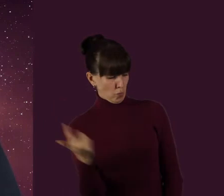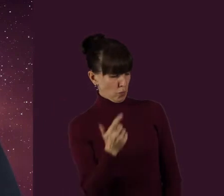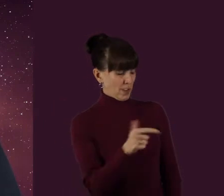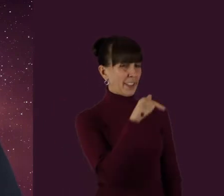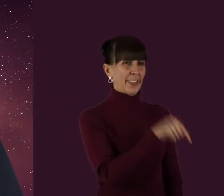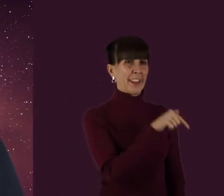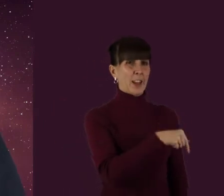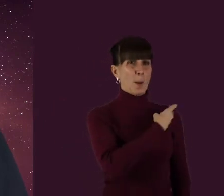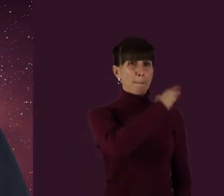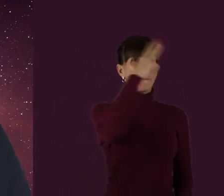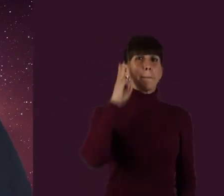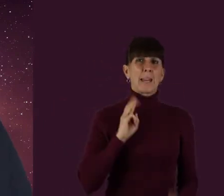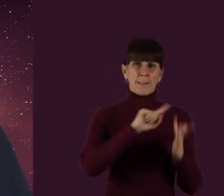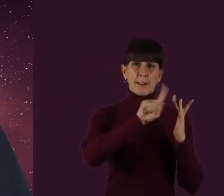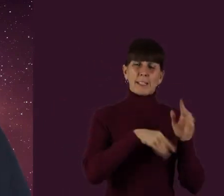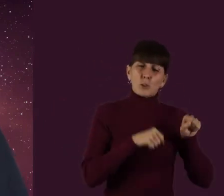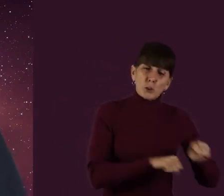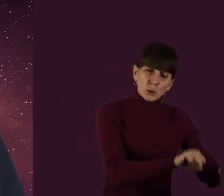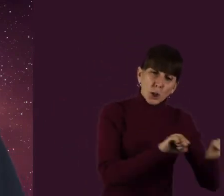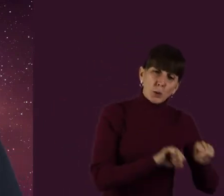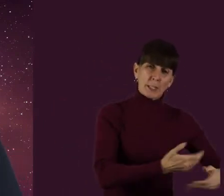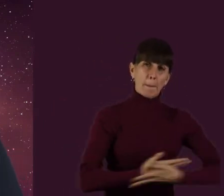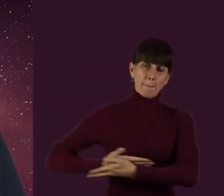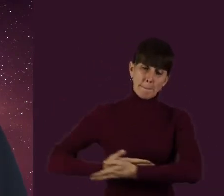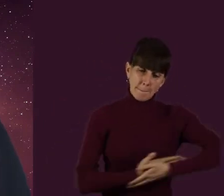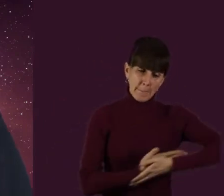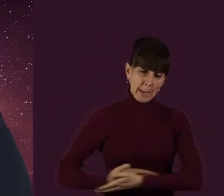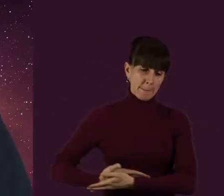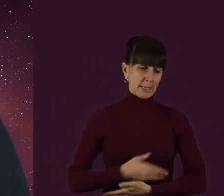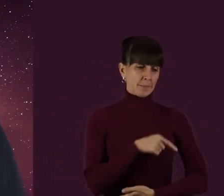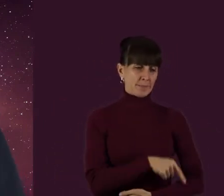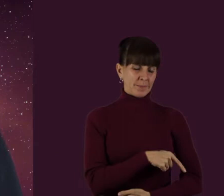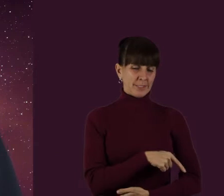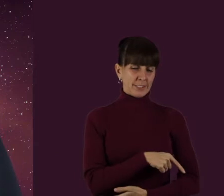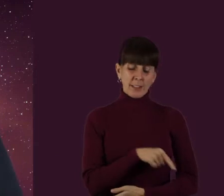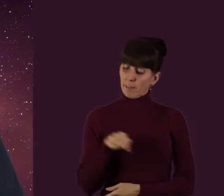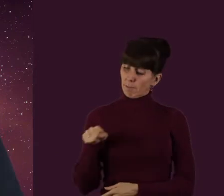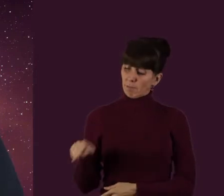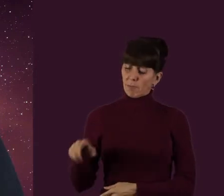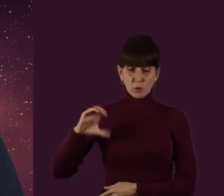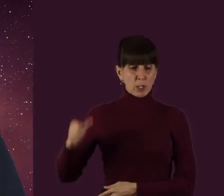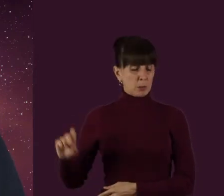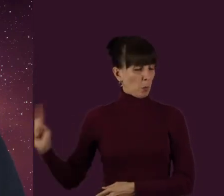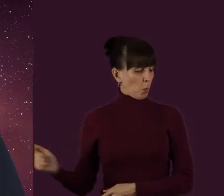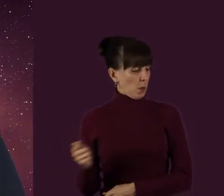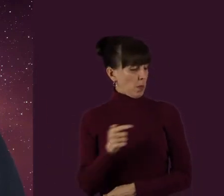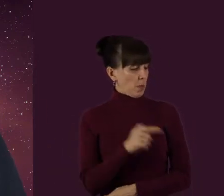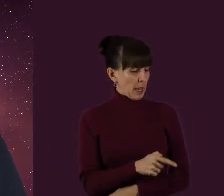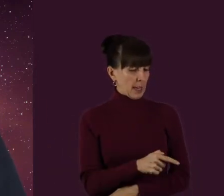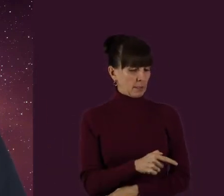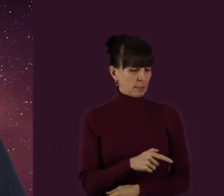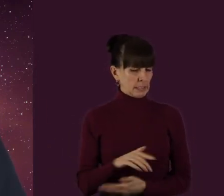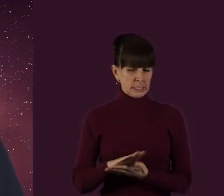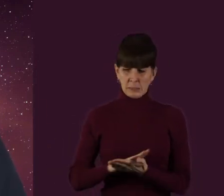lying in a manger. Leaving their flocks of sheep, risking losing their livelihood.